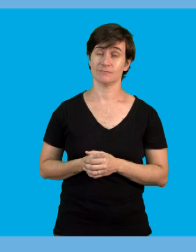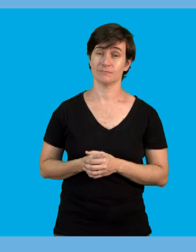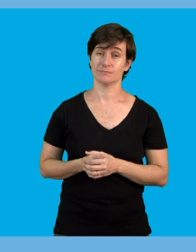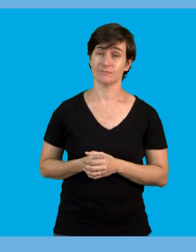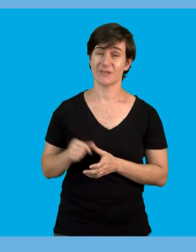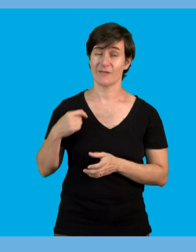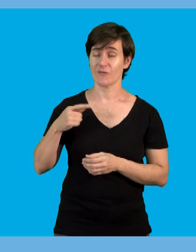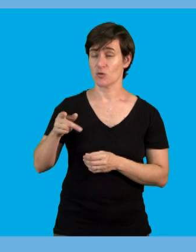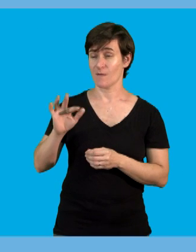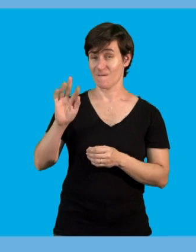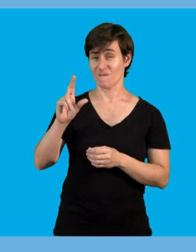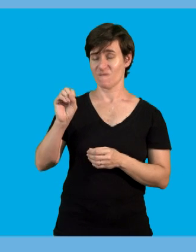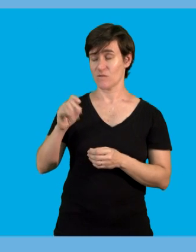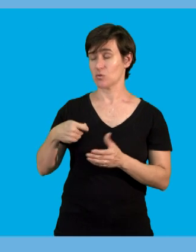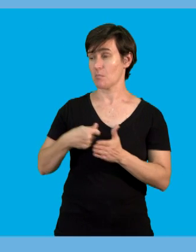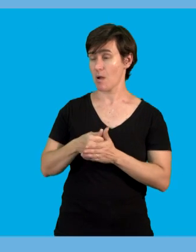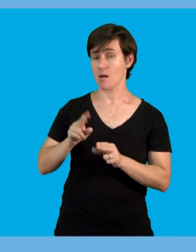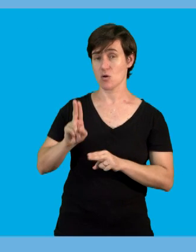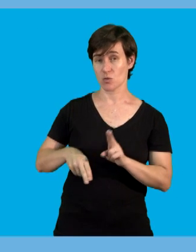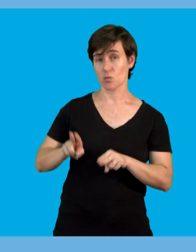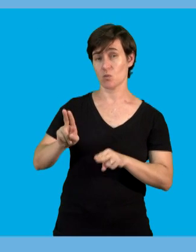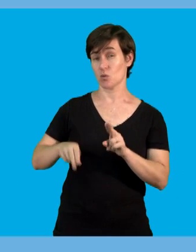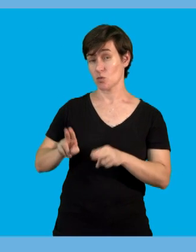replacing a fuse